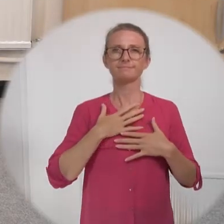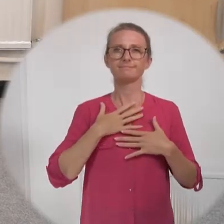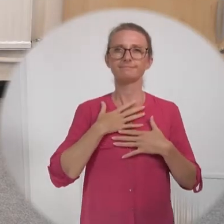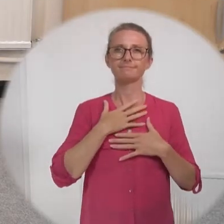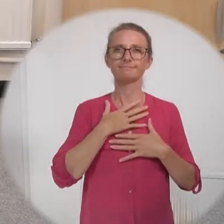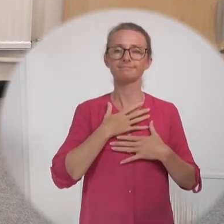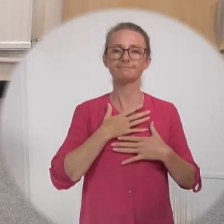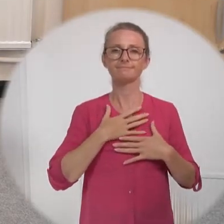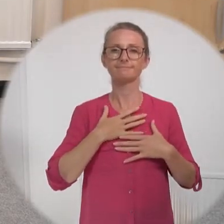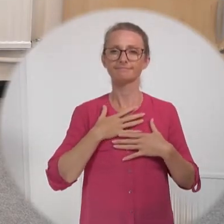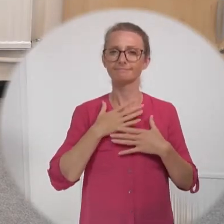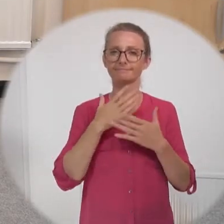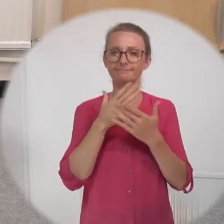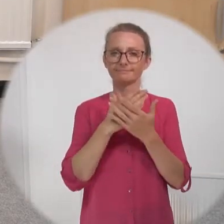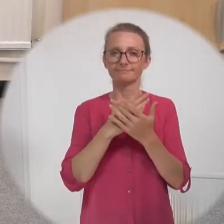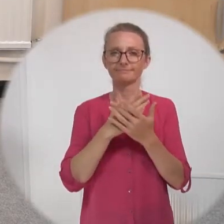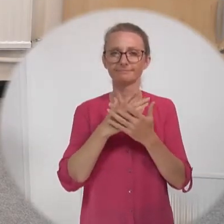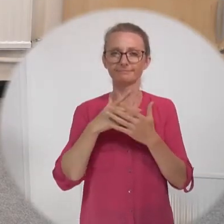at this moment.